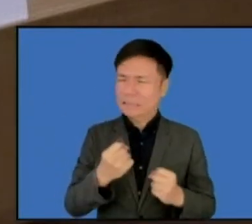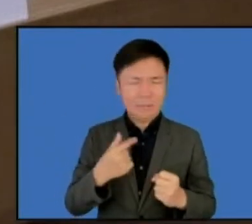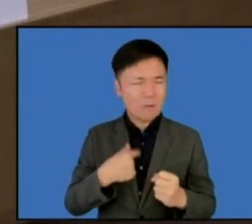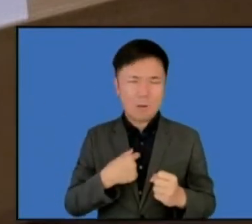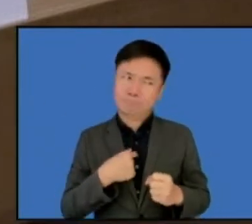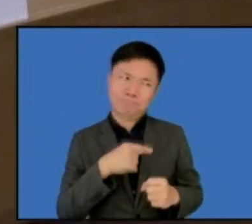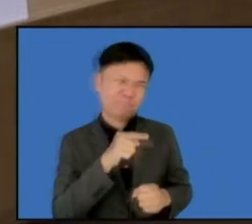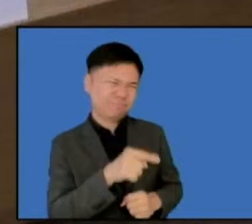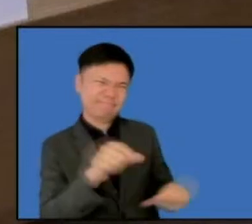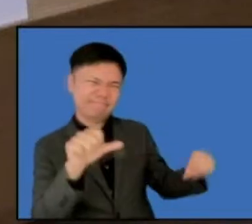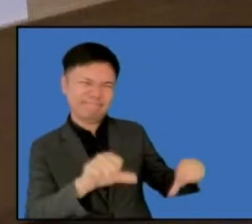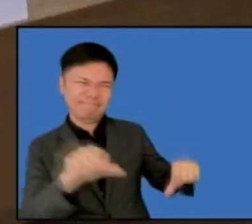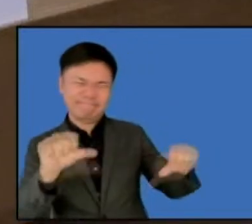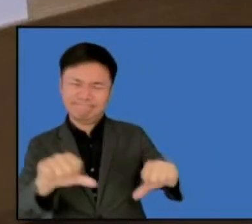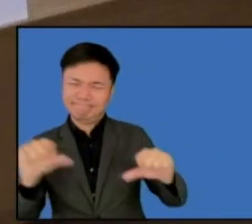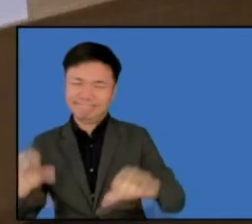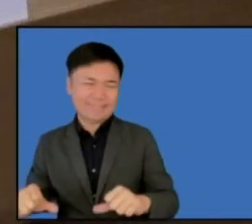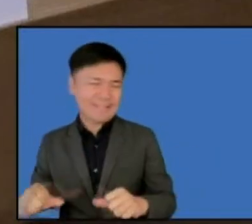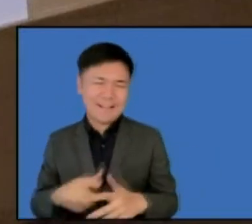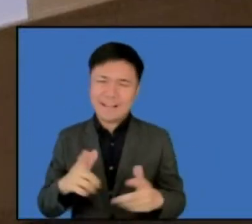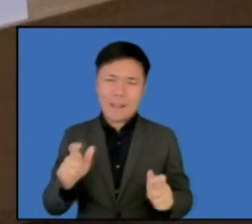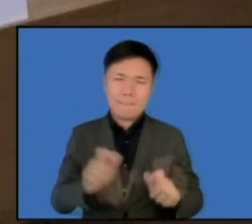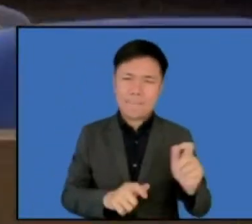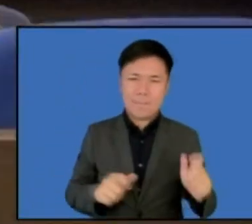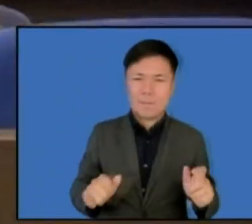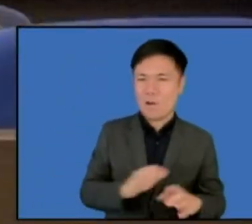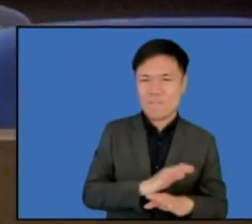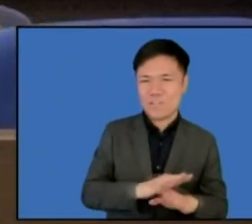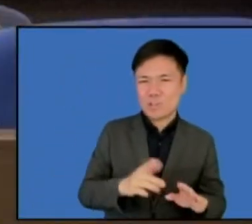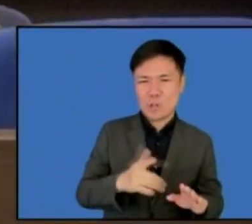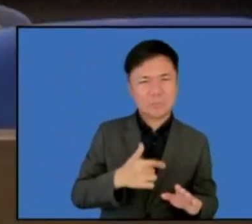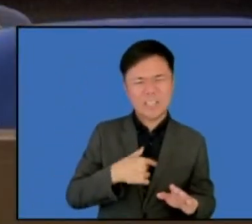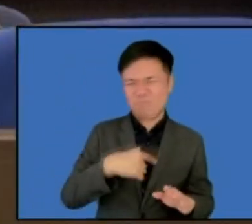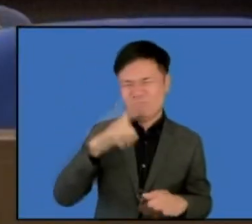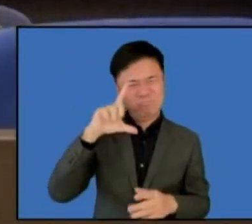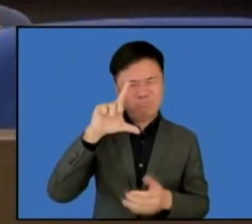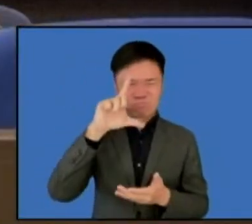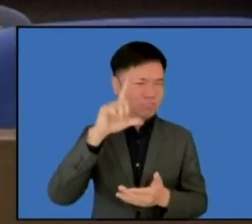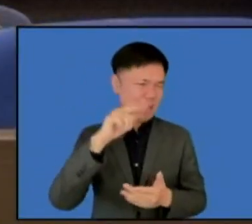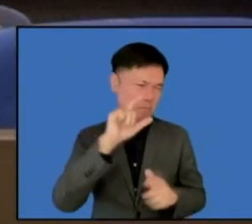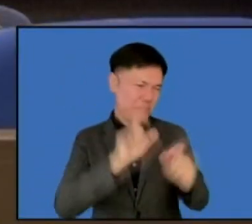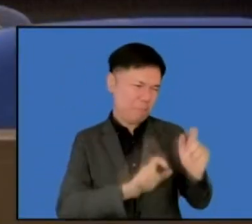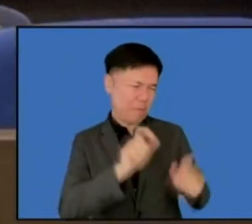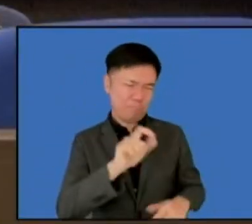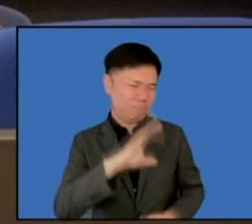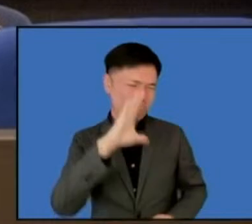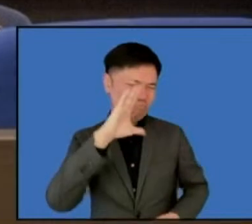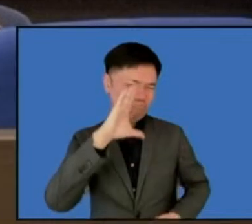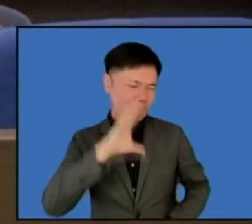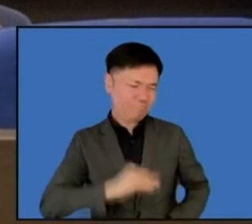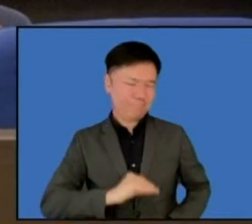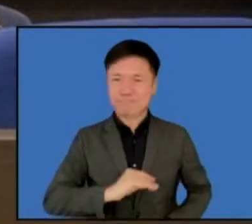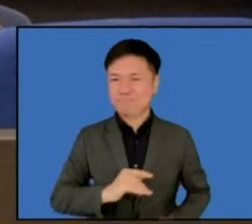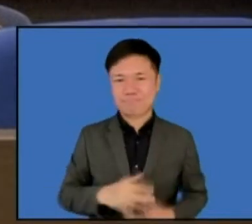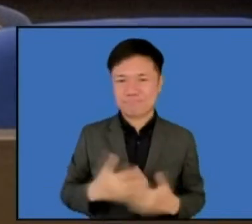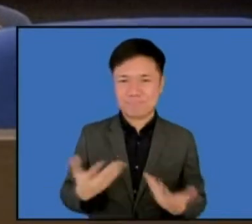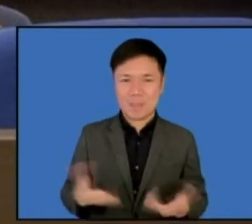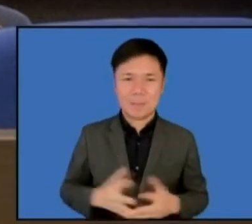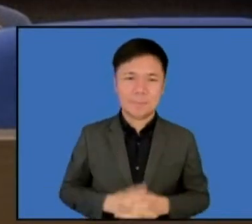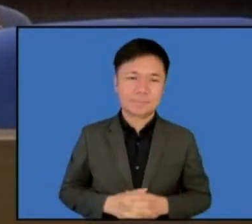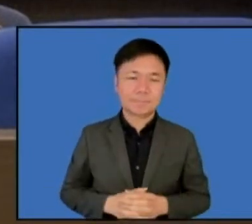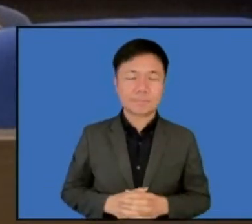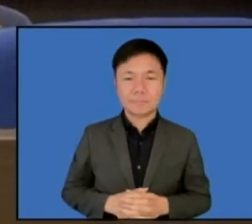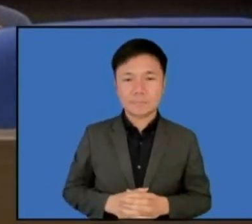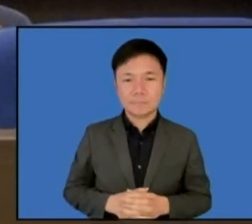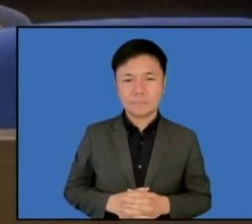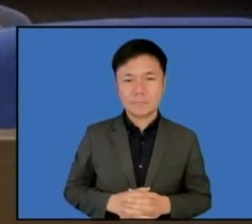migrants, but they also undermine the legitimate work of migrant human rights defenders and harm society more broadly. As a